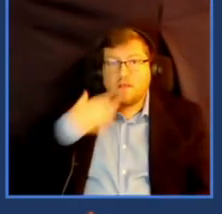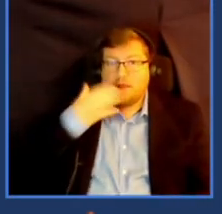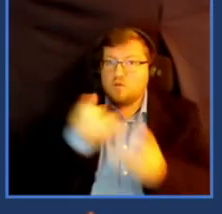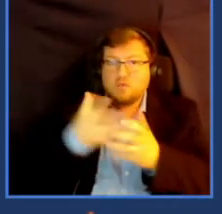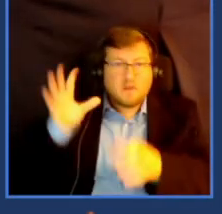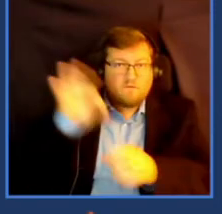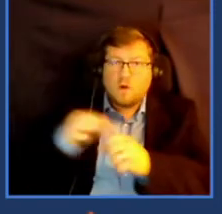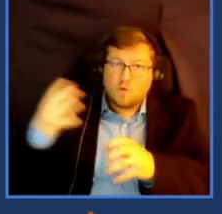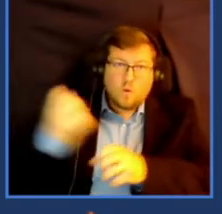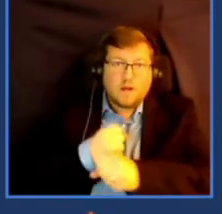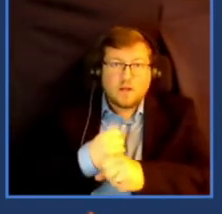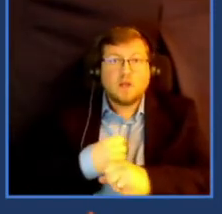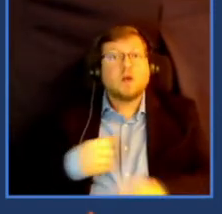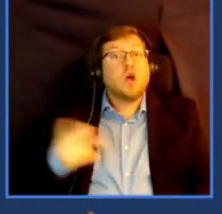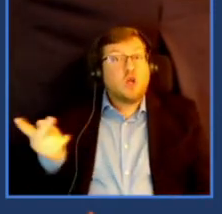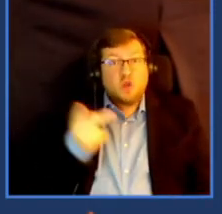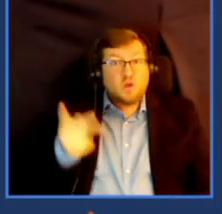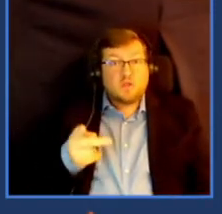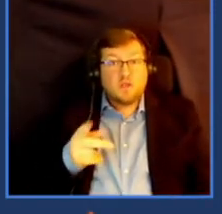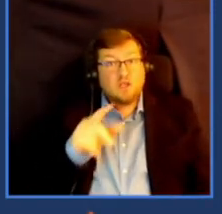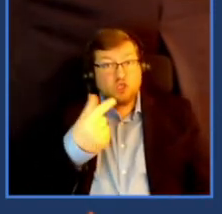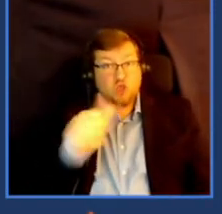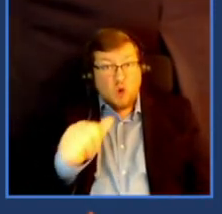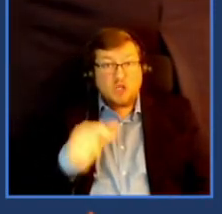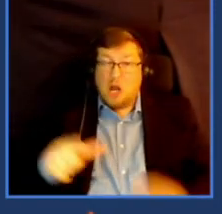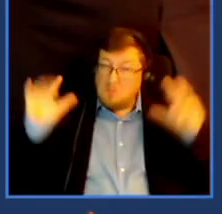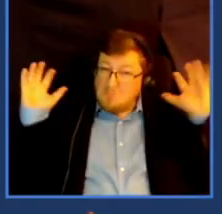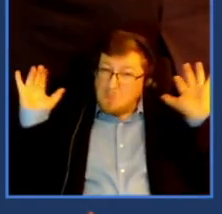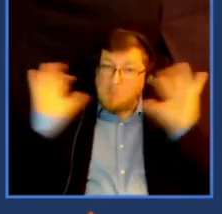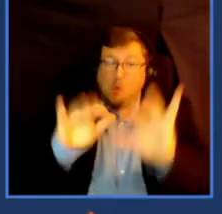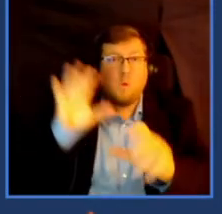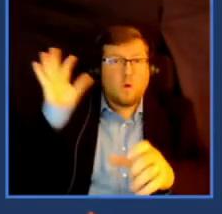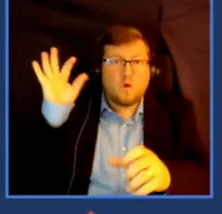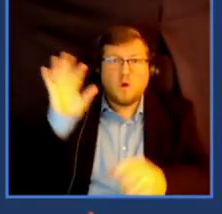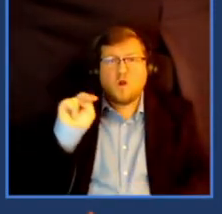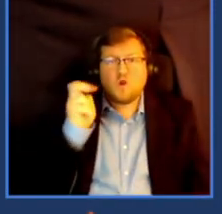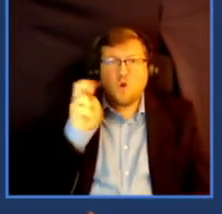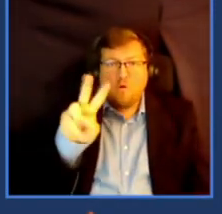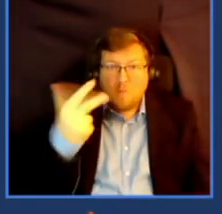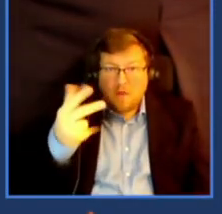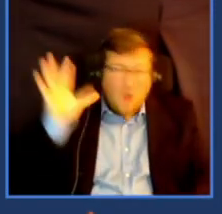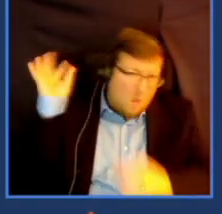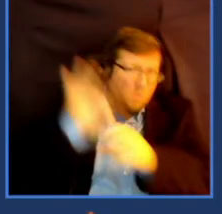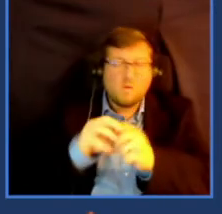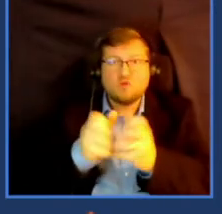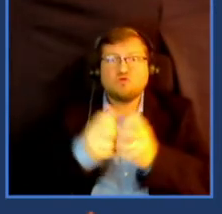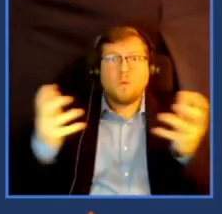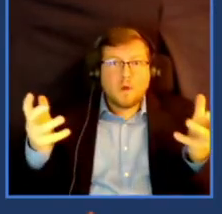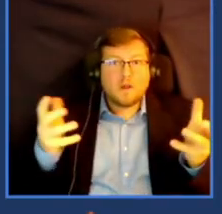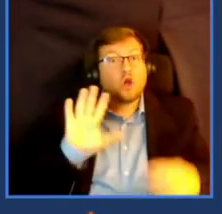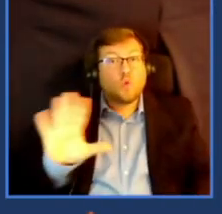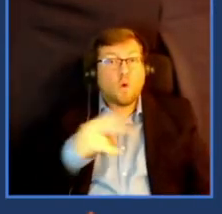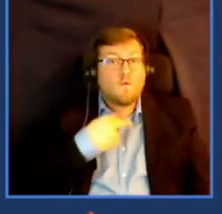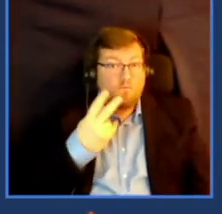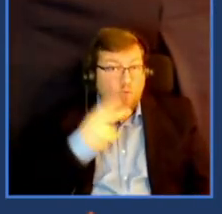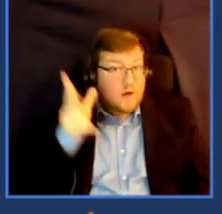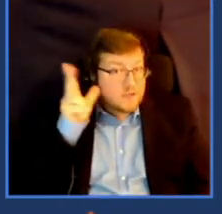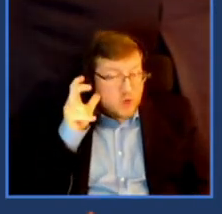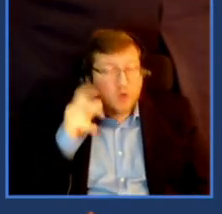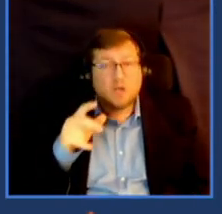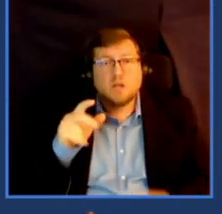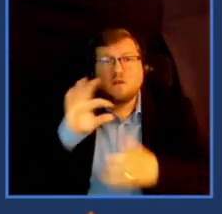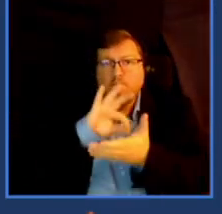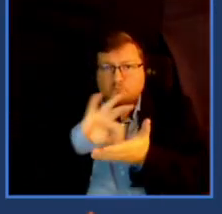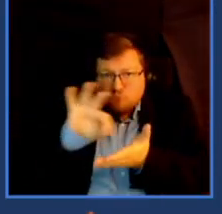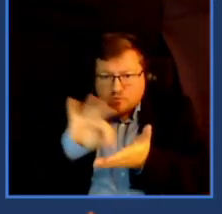You voted in record numbers in November. Your voices were heard. Your votes were counted. The will of the people prevailed.